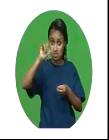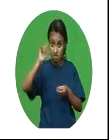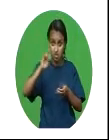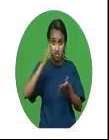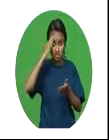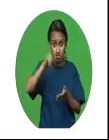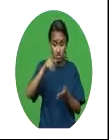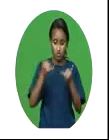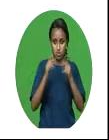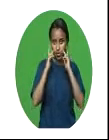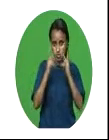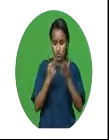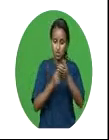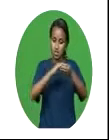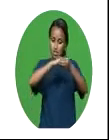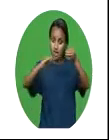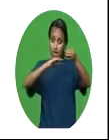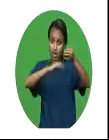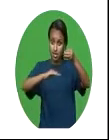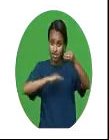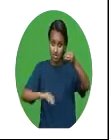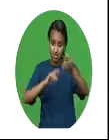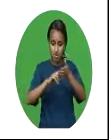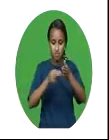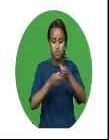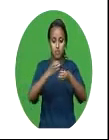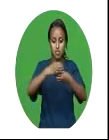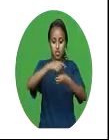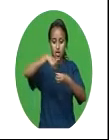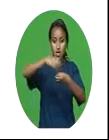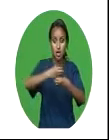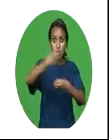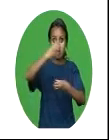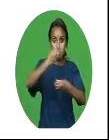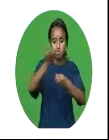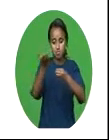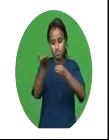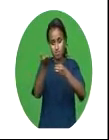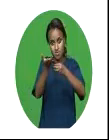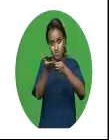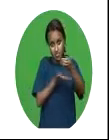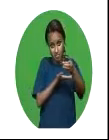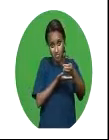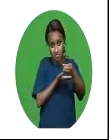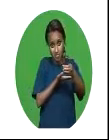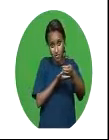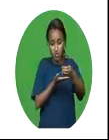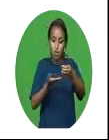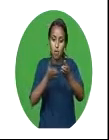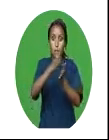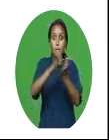see. A truncated cylinder is a cylinder cut by a plane that's not parallel to the